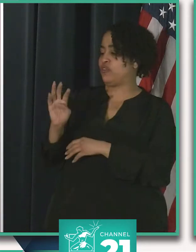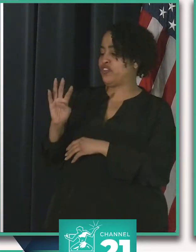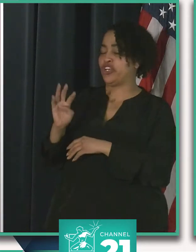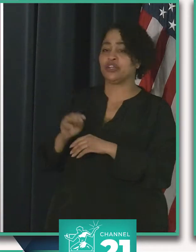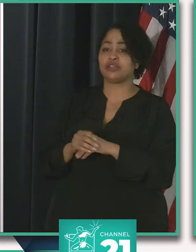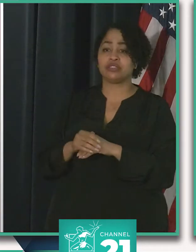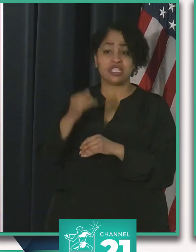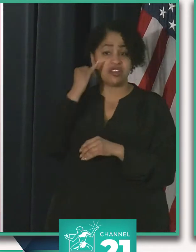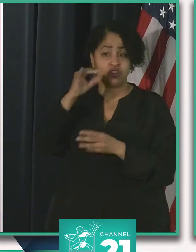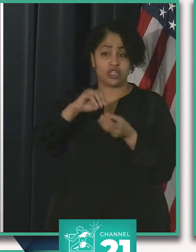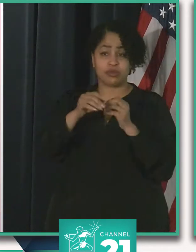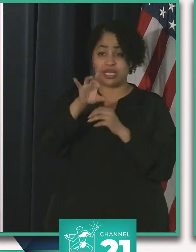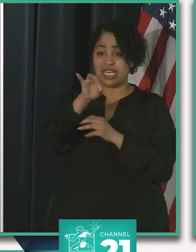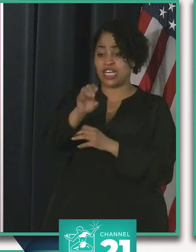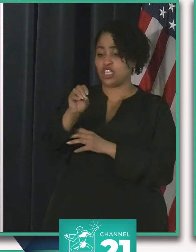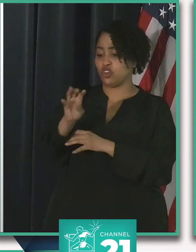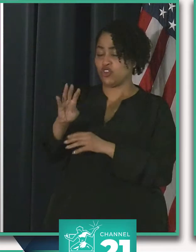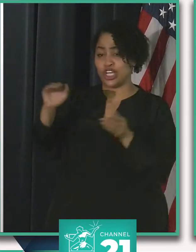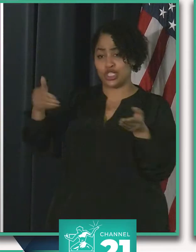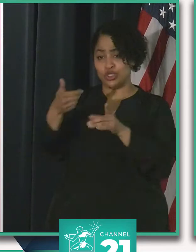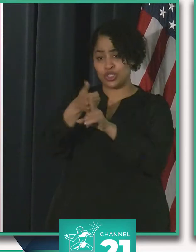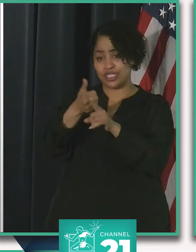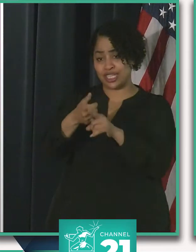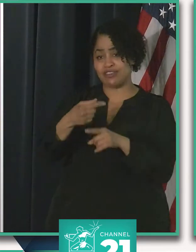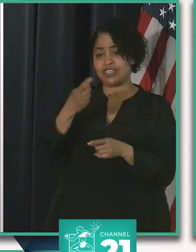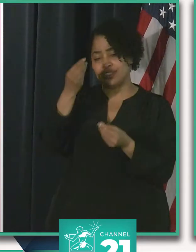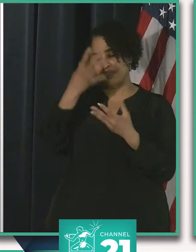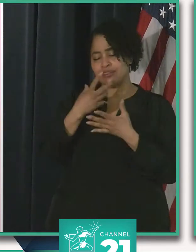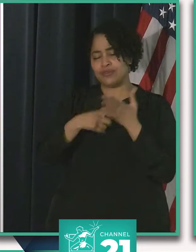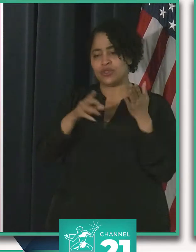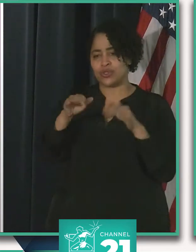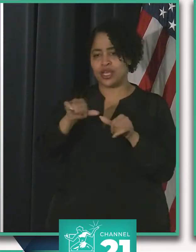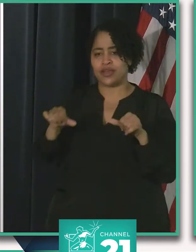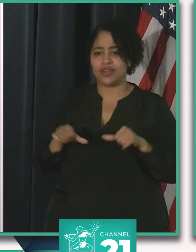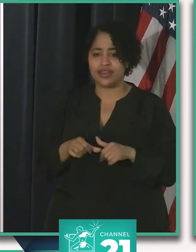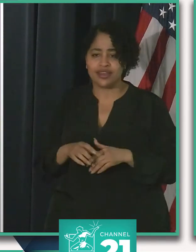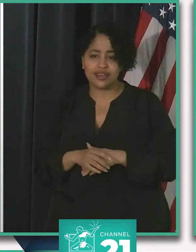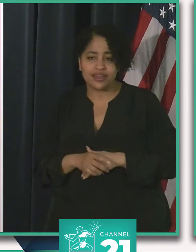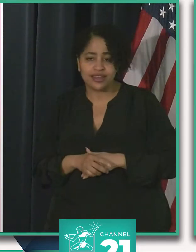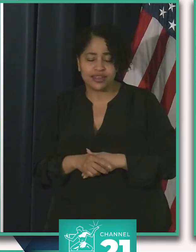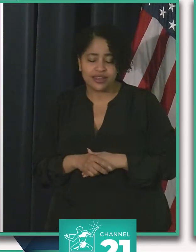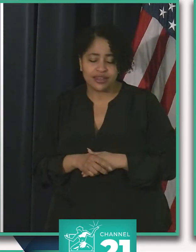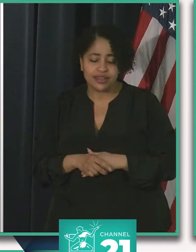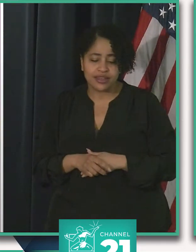804. Okay, if you're in 804, introduce yourself and tell us what neighborhood you're from.